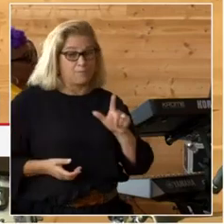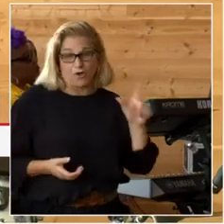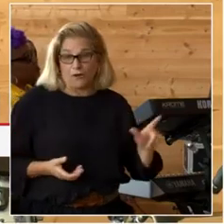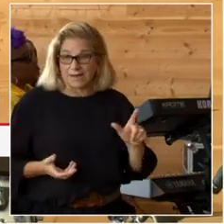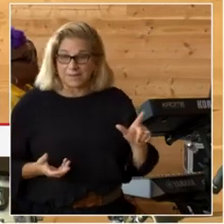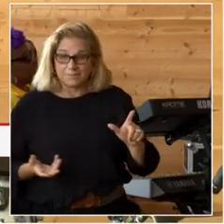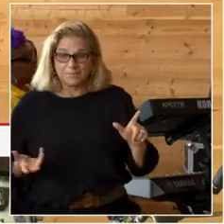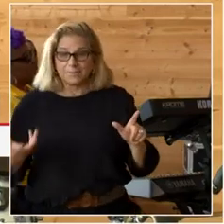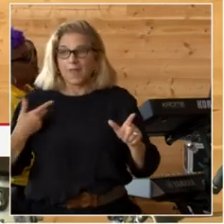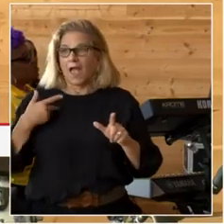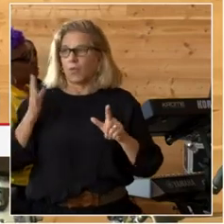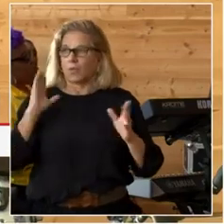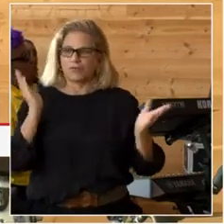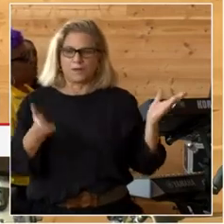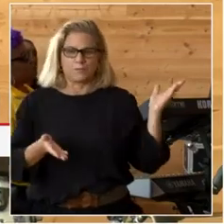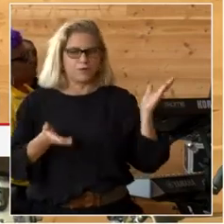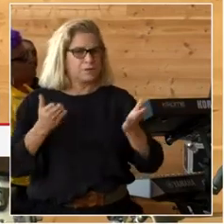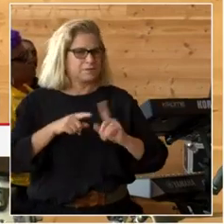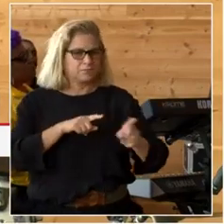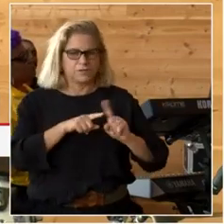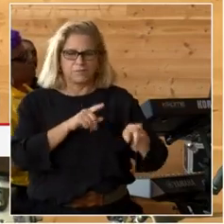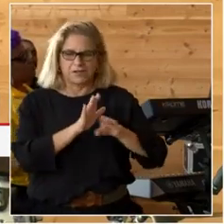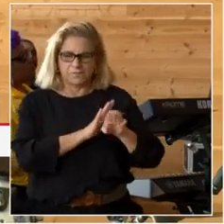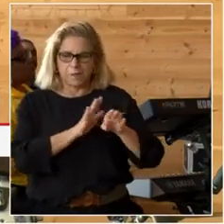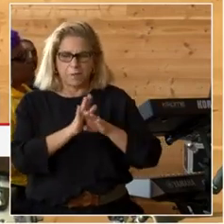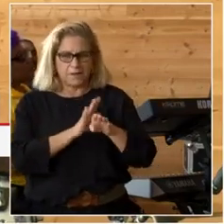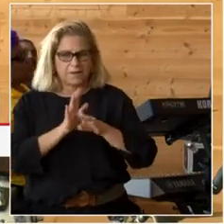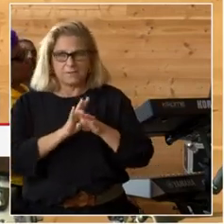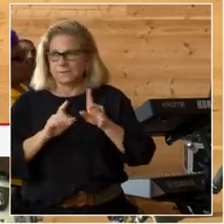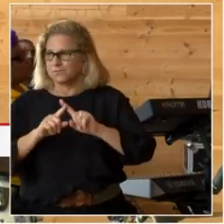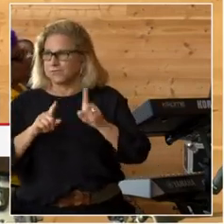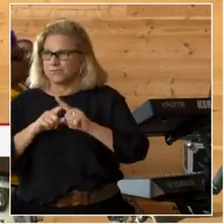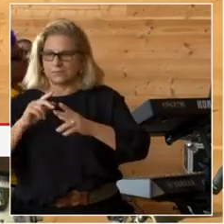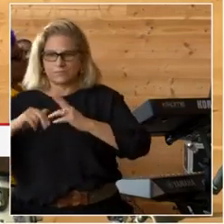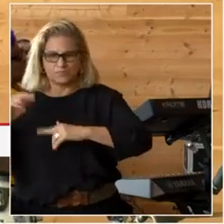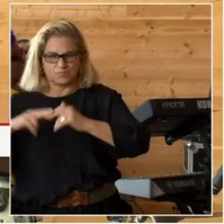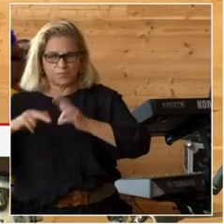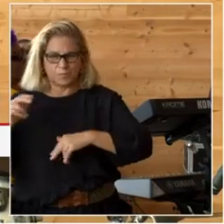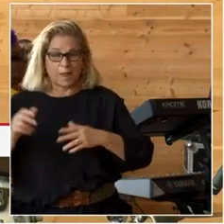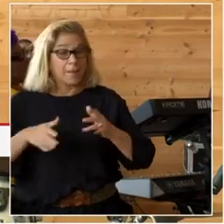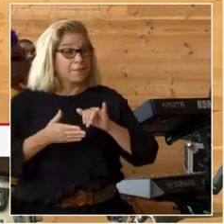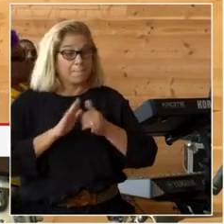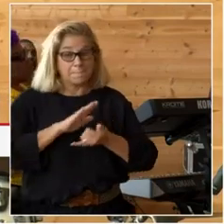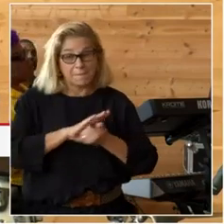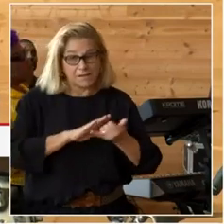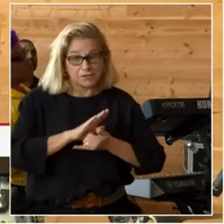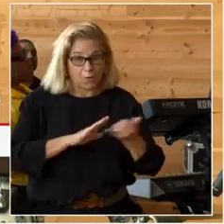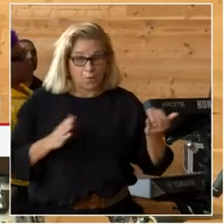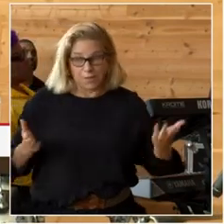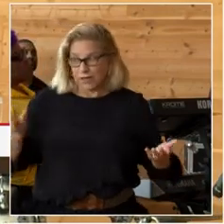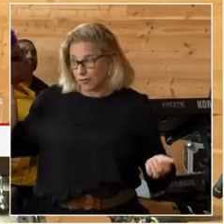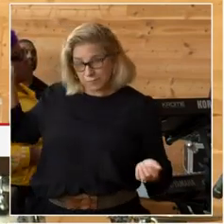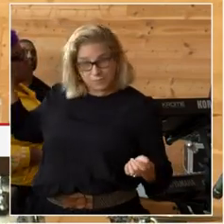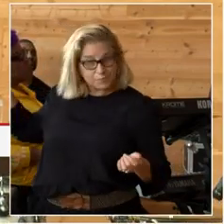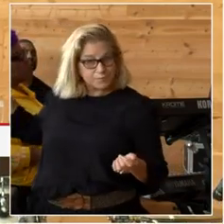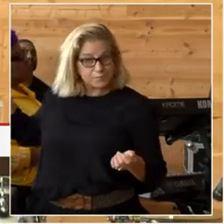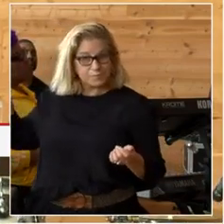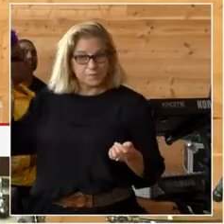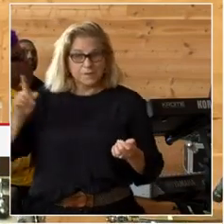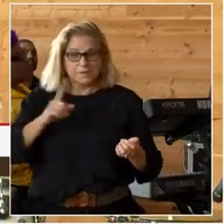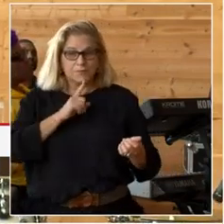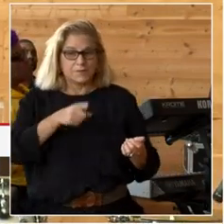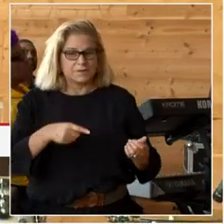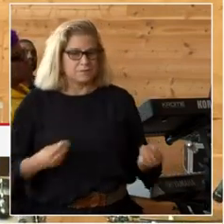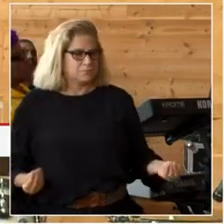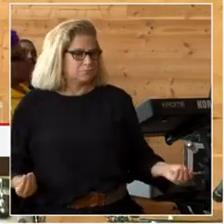bring opportunity right here, connected to the metro and connected to growth.